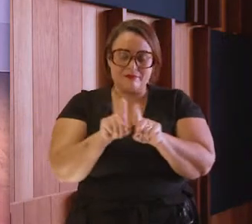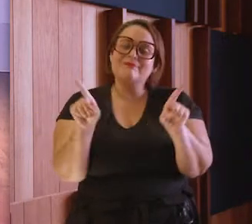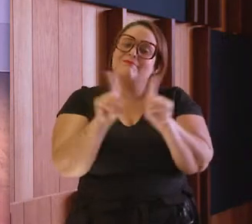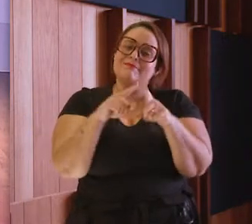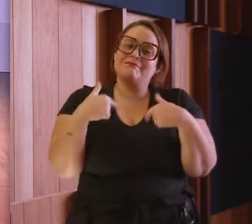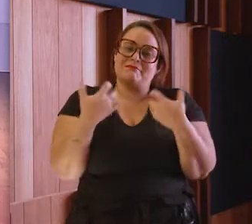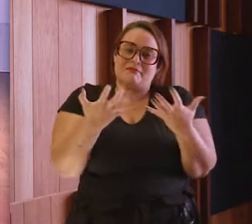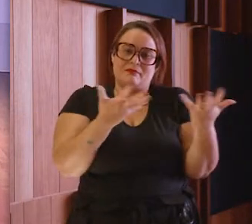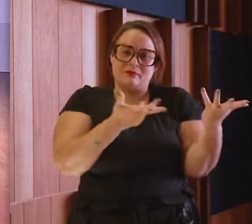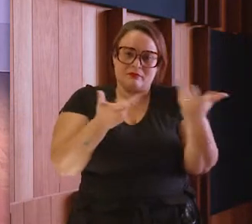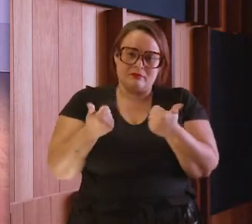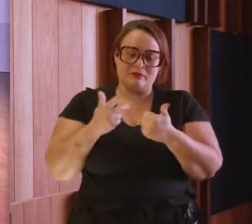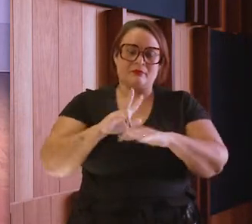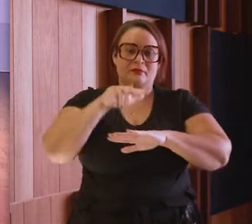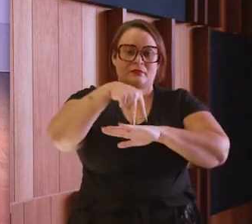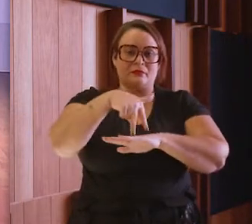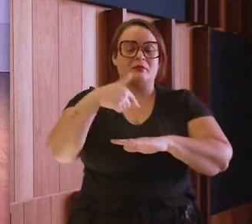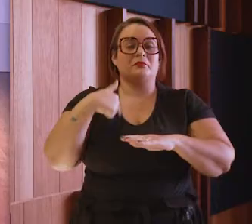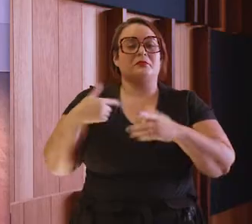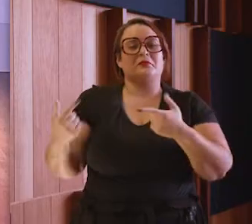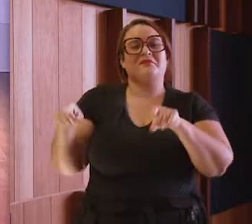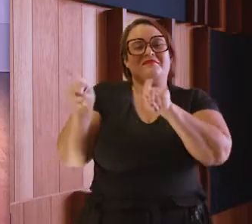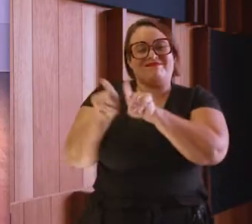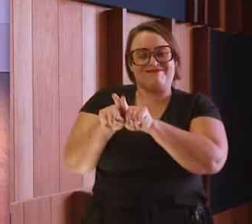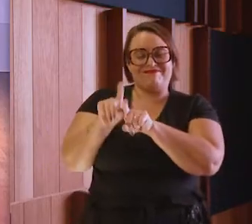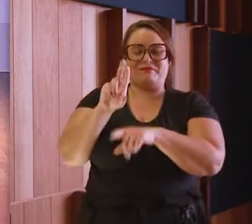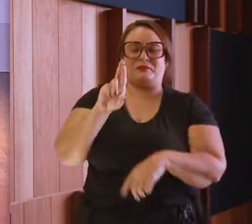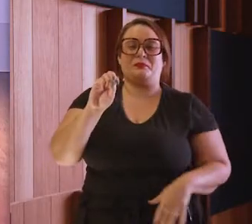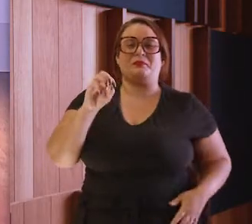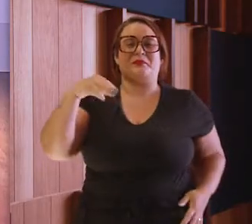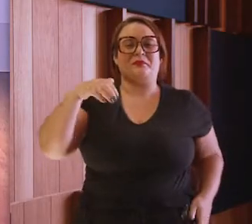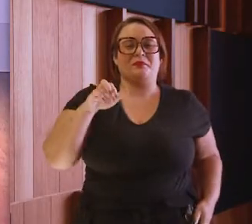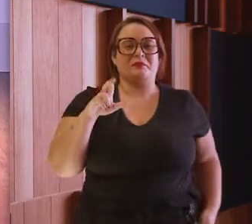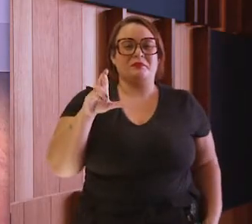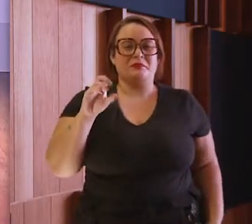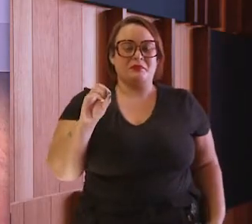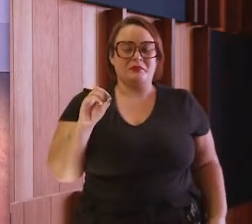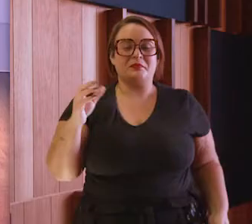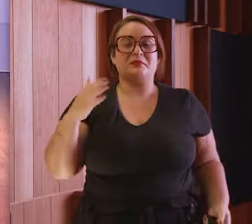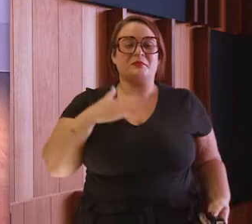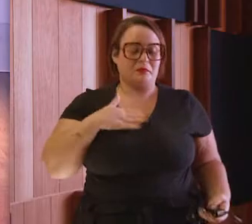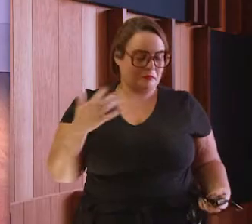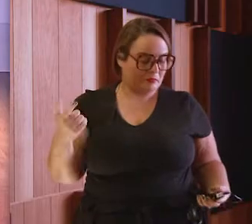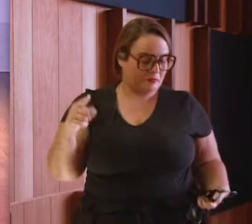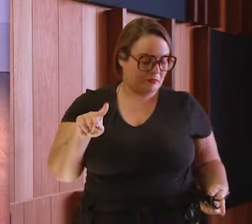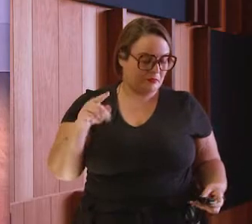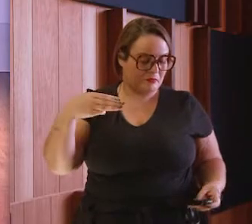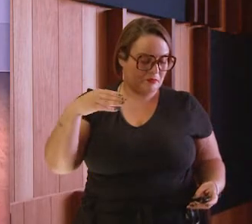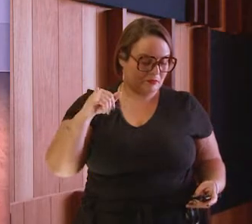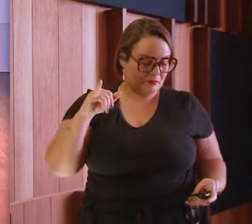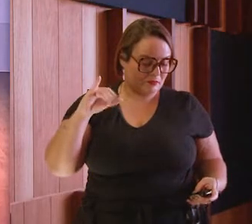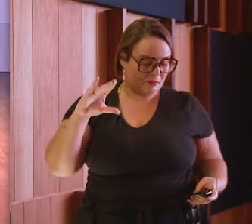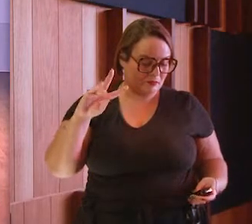to invite to the stage my partner, Romero Tavares, and my partner, Michela Chin.